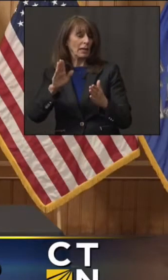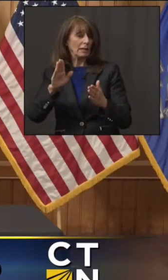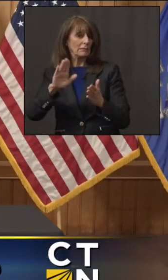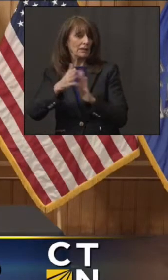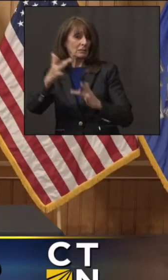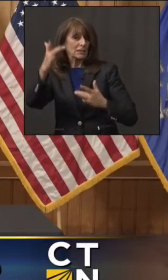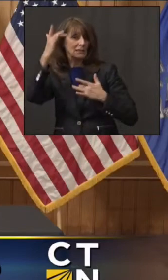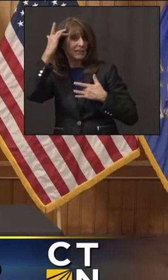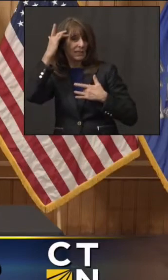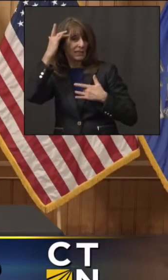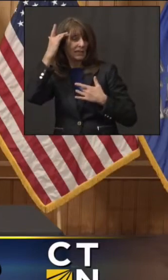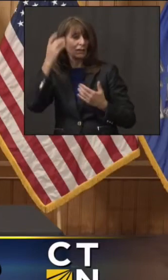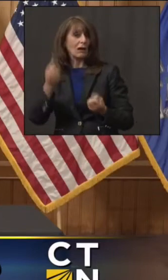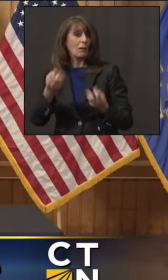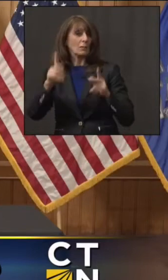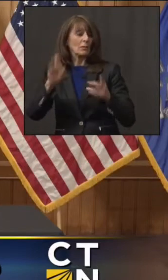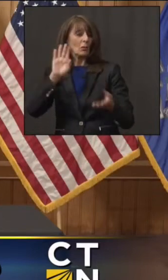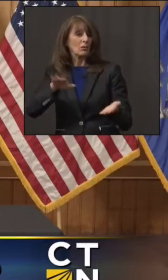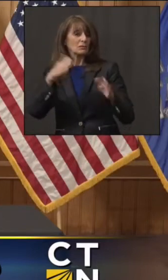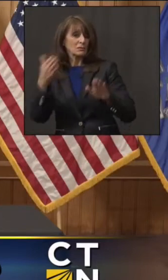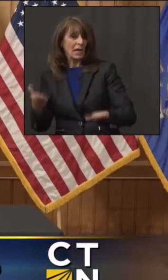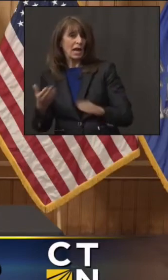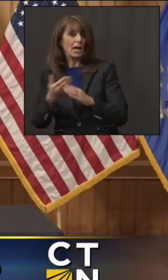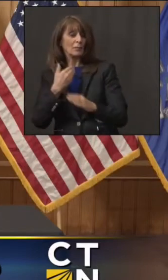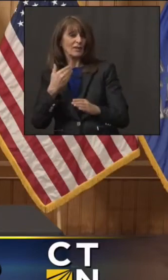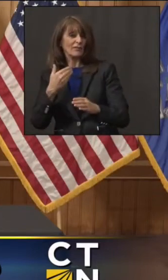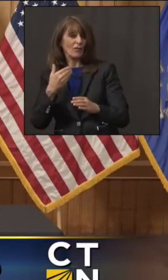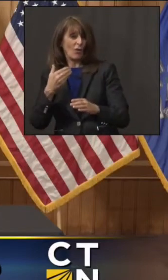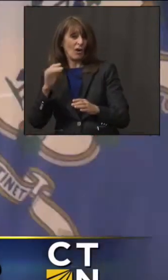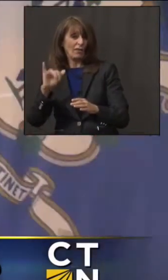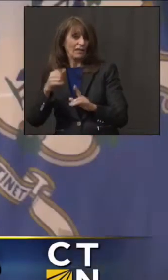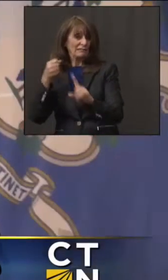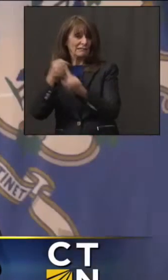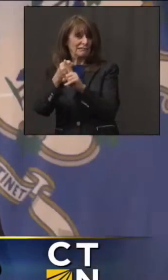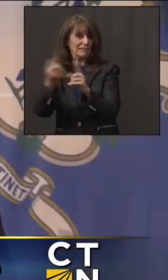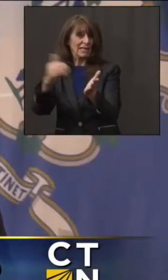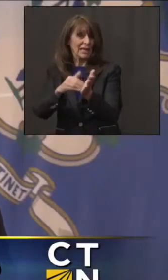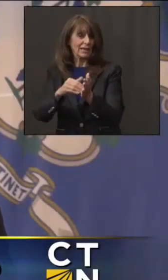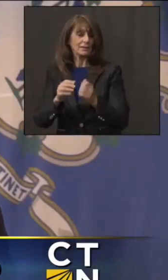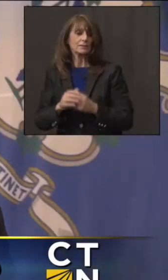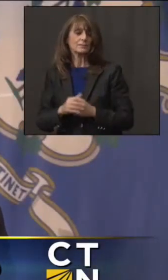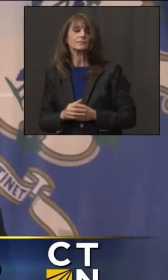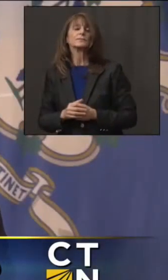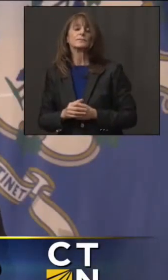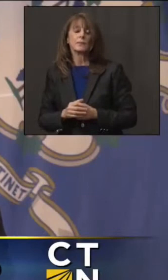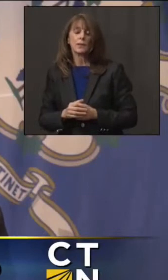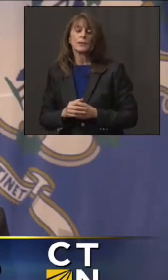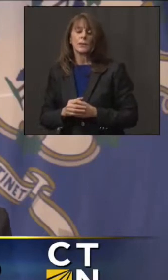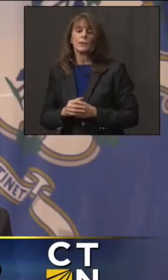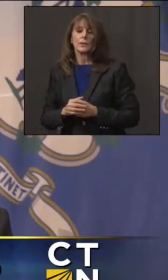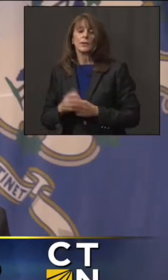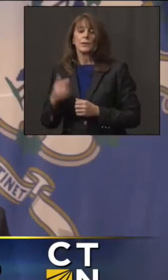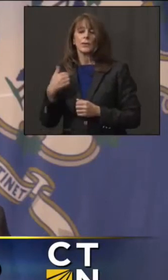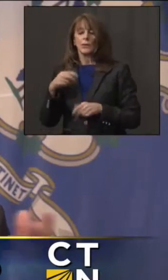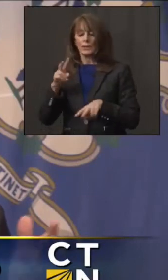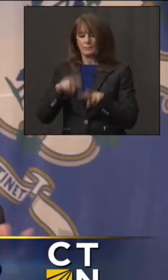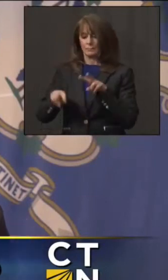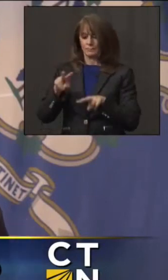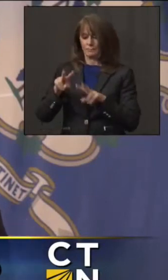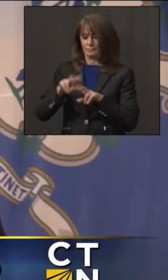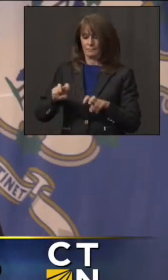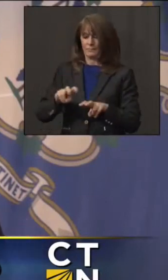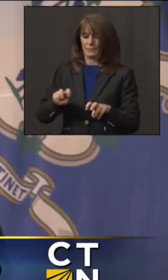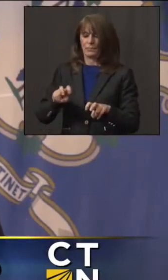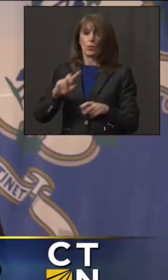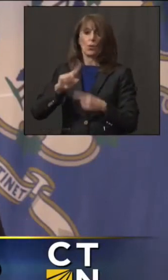how many we might lose before this is all over? The models have suggested that it's going to peak in this